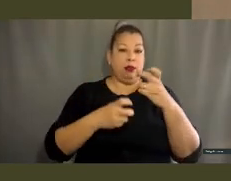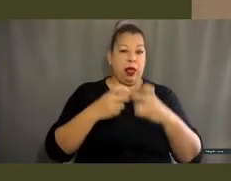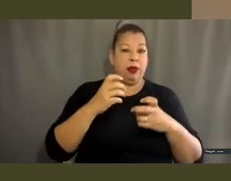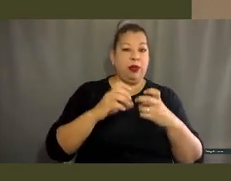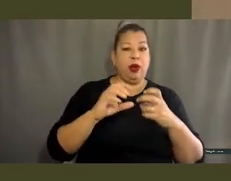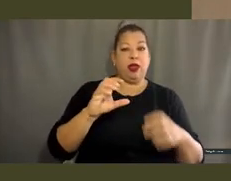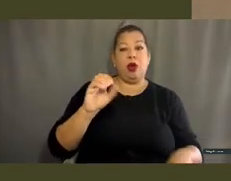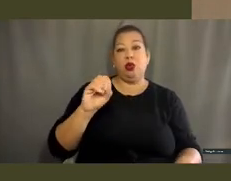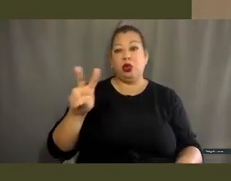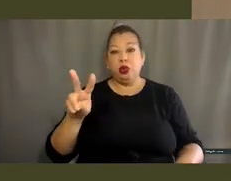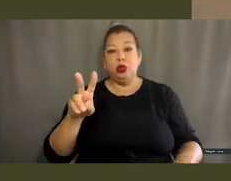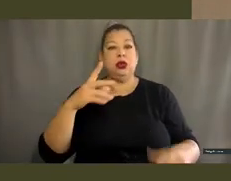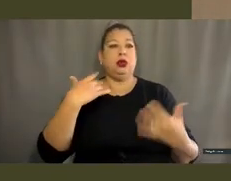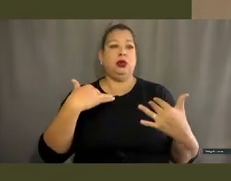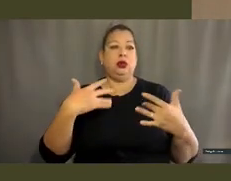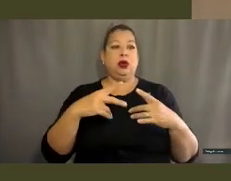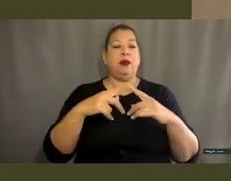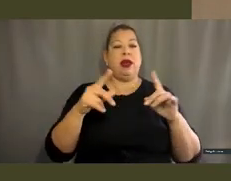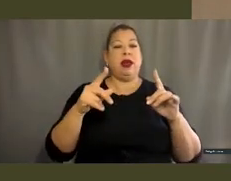concerned. And of course, we know that